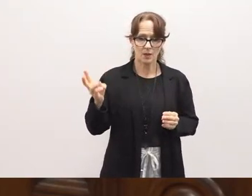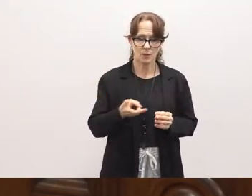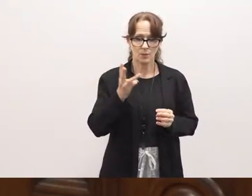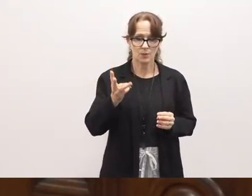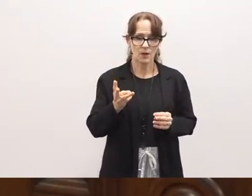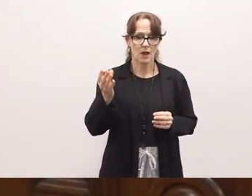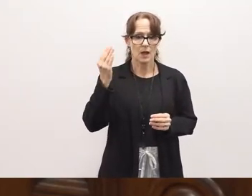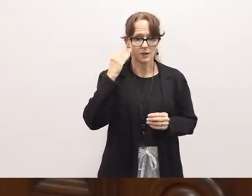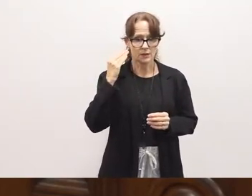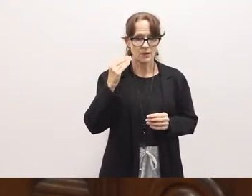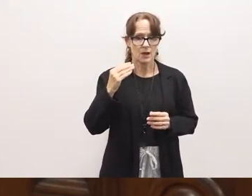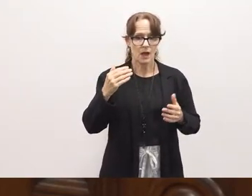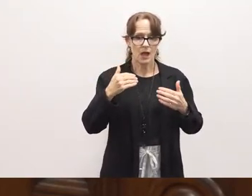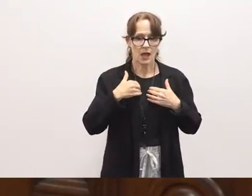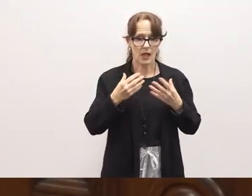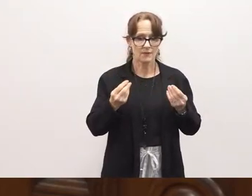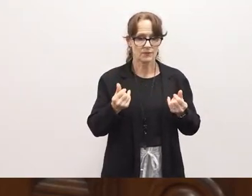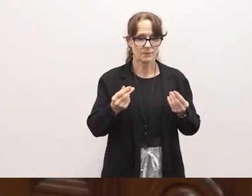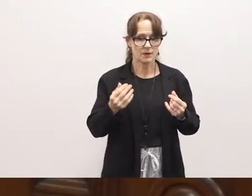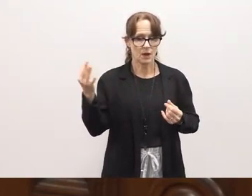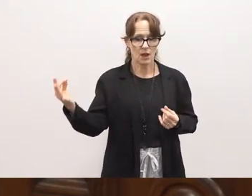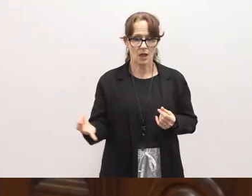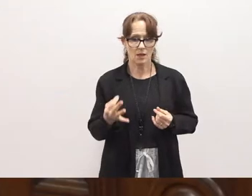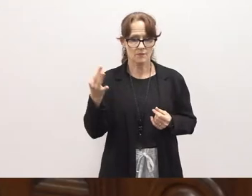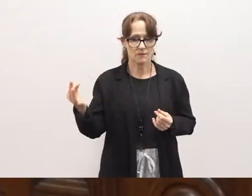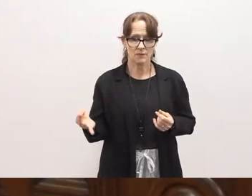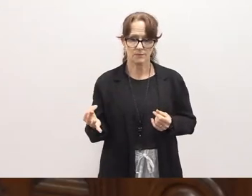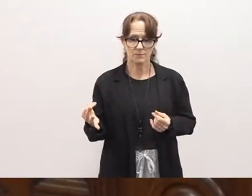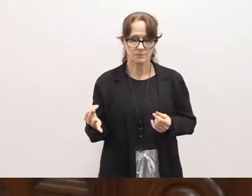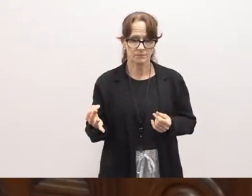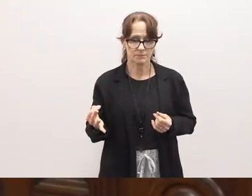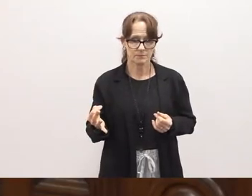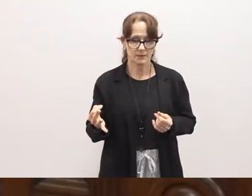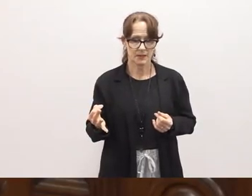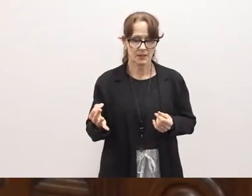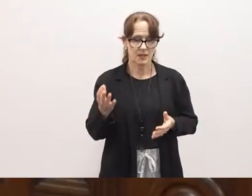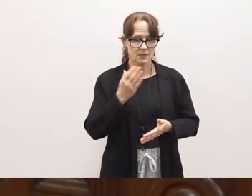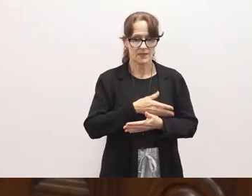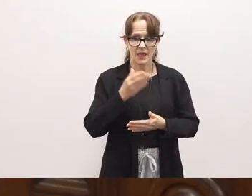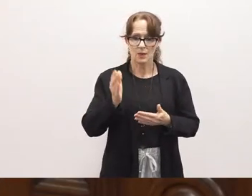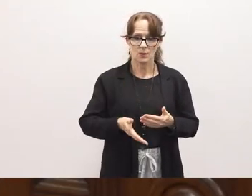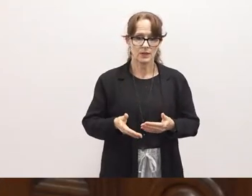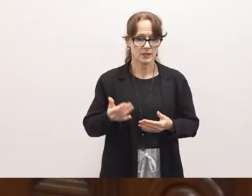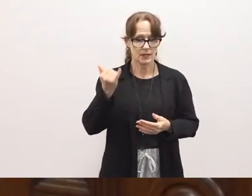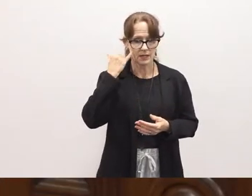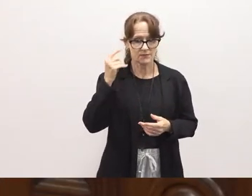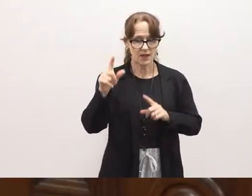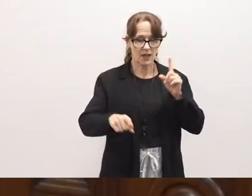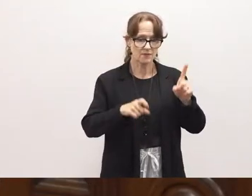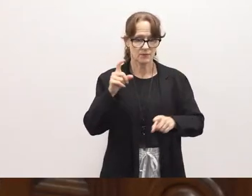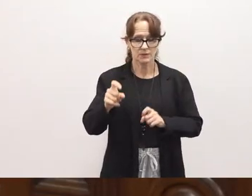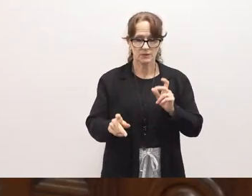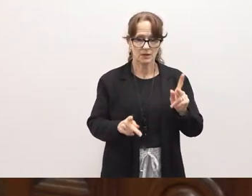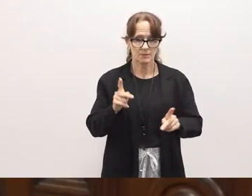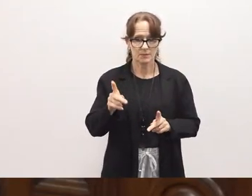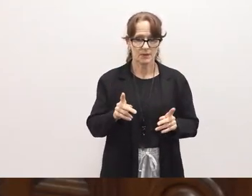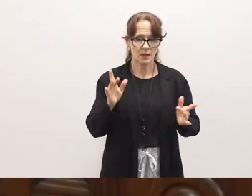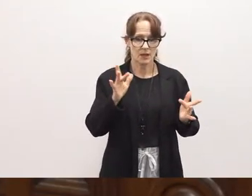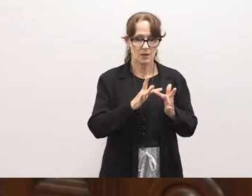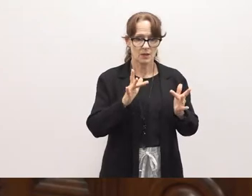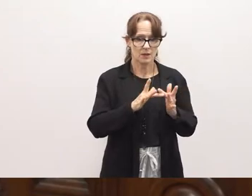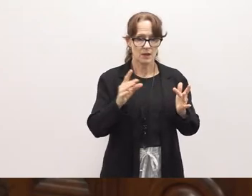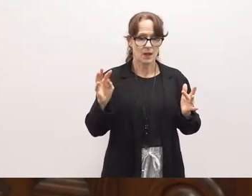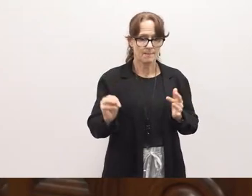I know that I'll have the materials on Friday, and I have that weekend. And then if I have questions of people, I can reach out